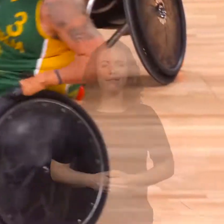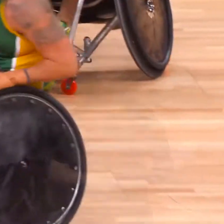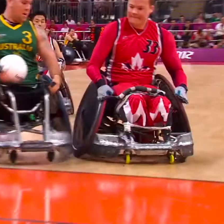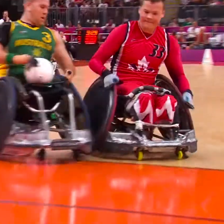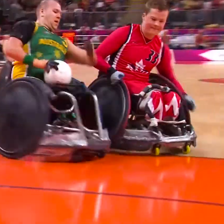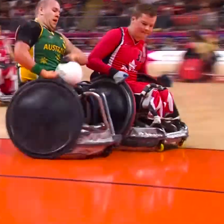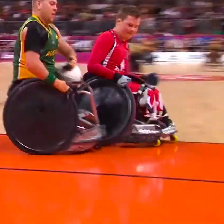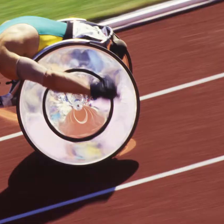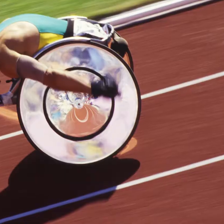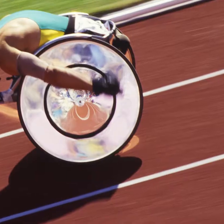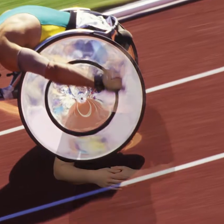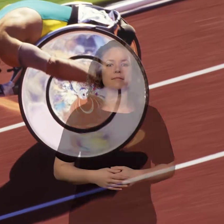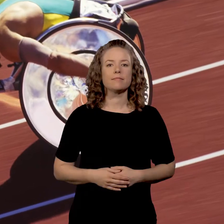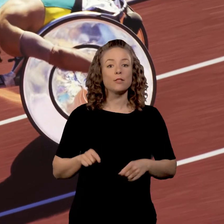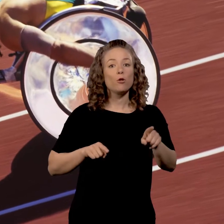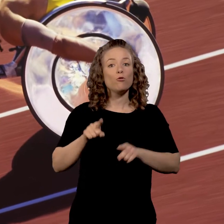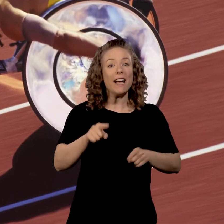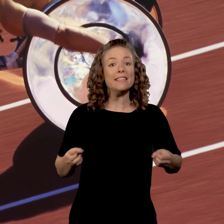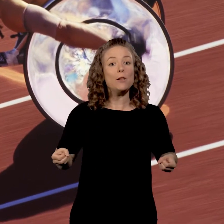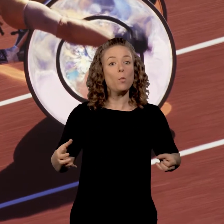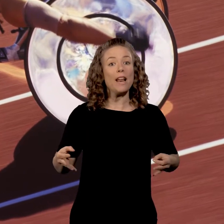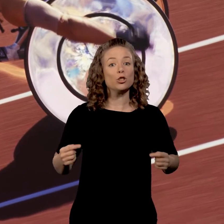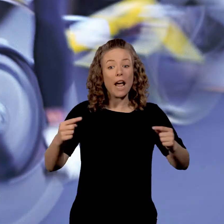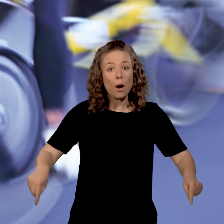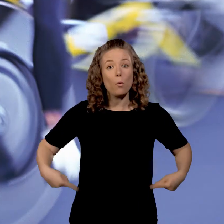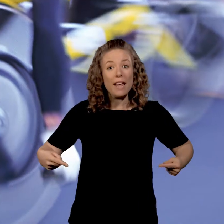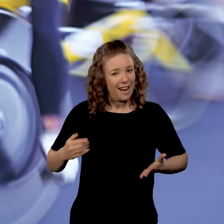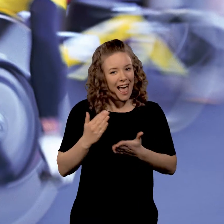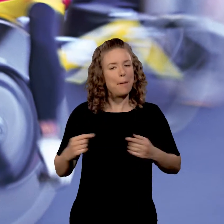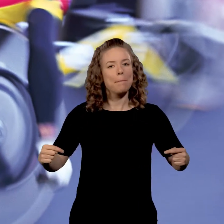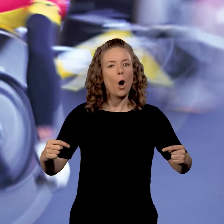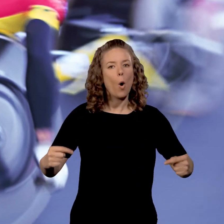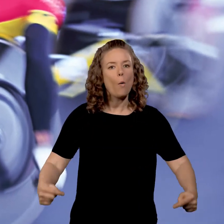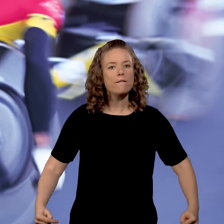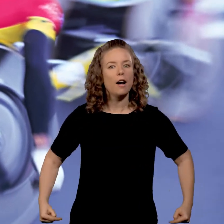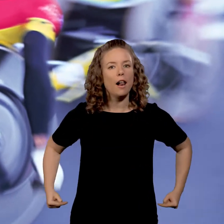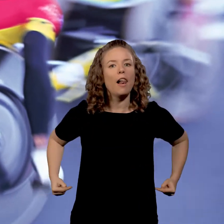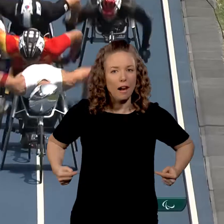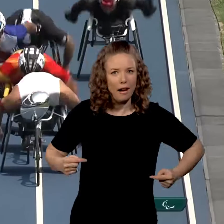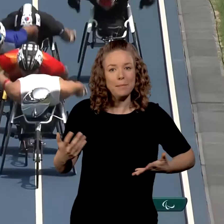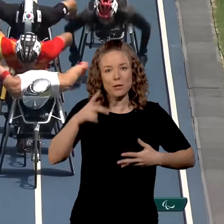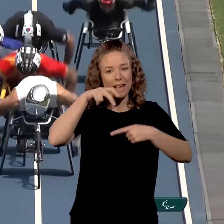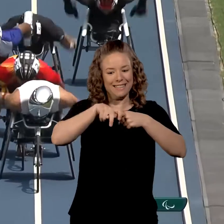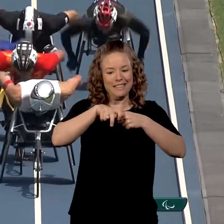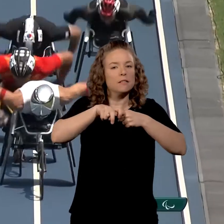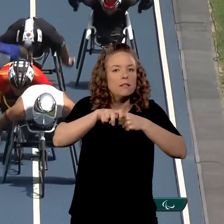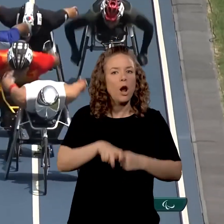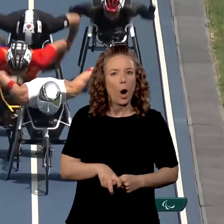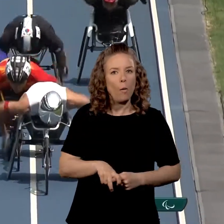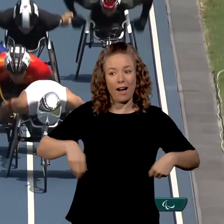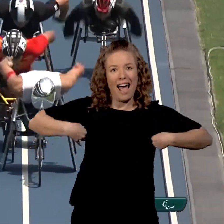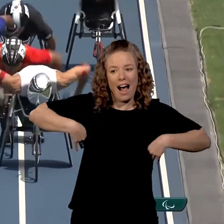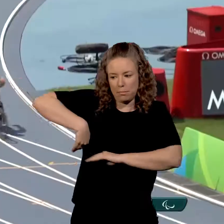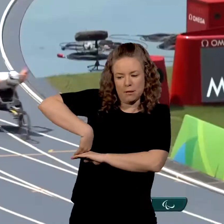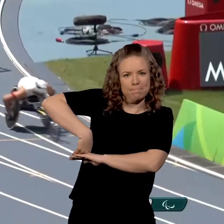in direction. The profiles of racing wheelchair wheels are actually oval-shaped. This reduces contact with